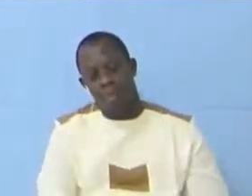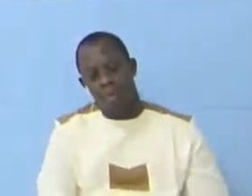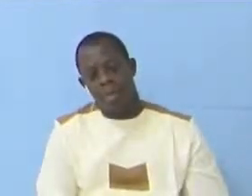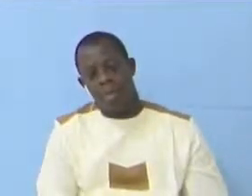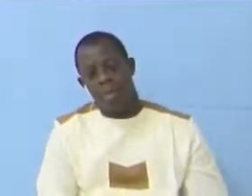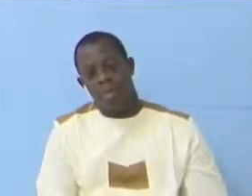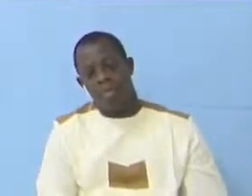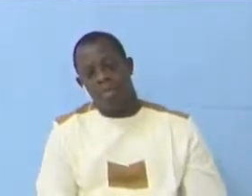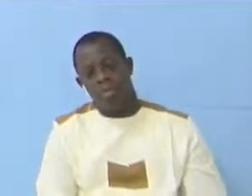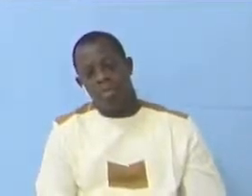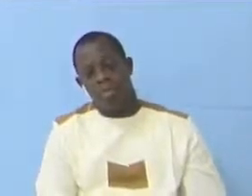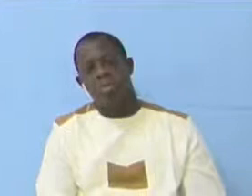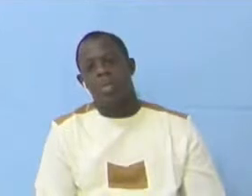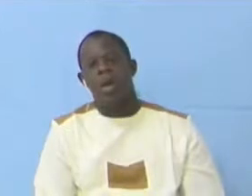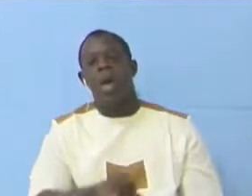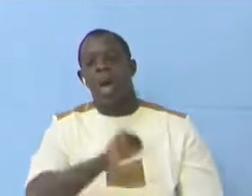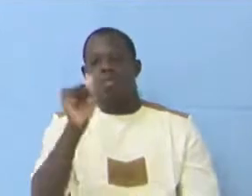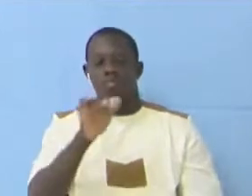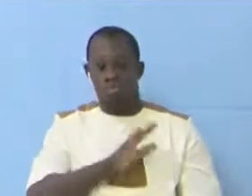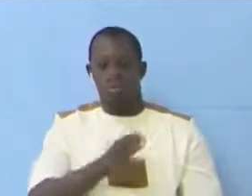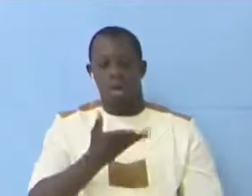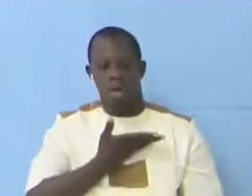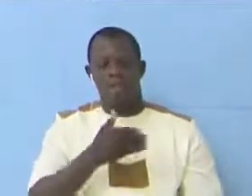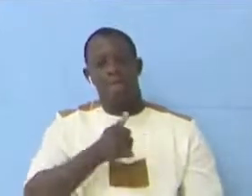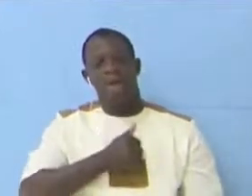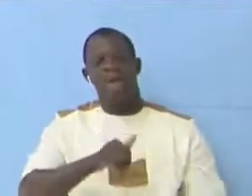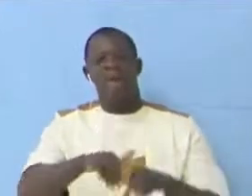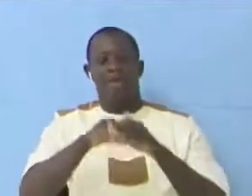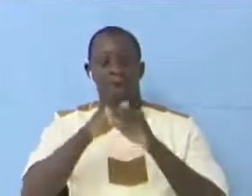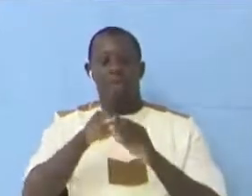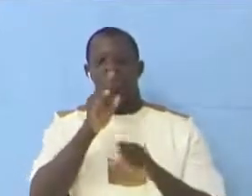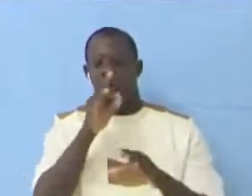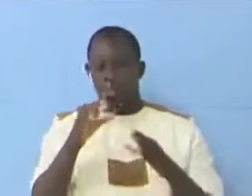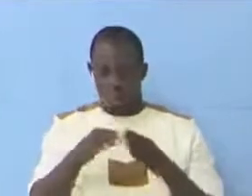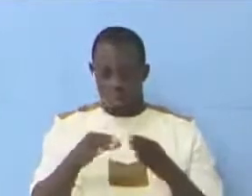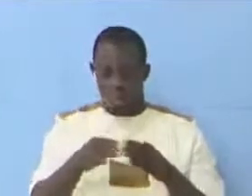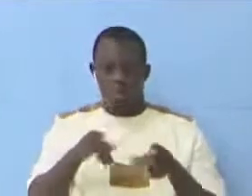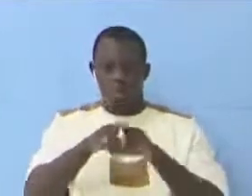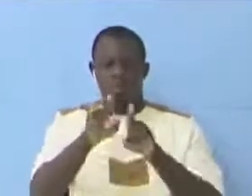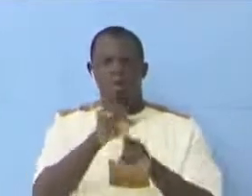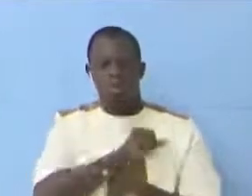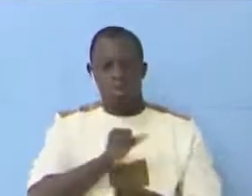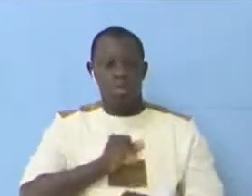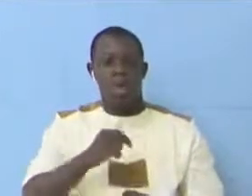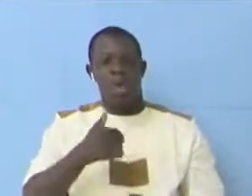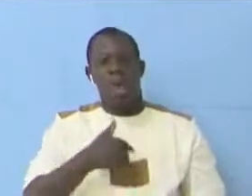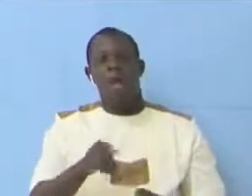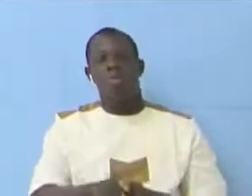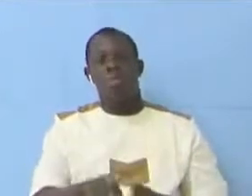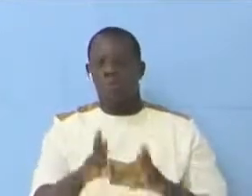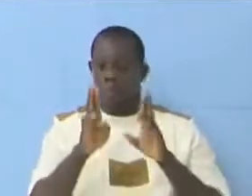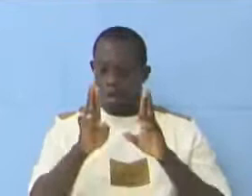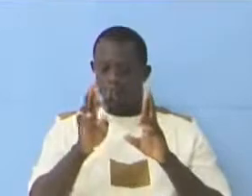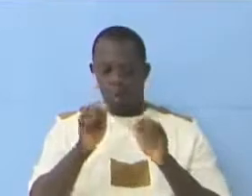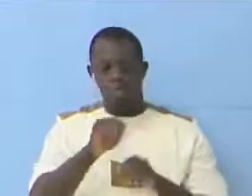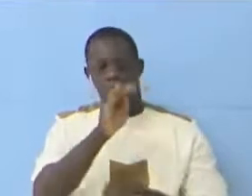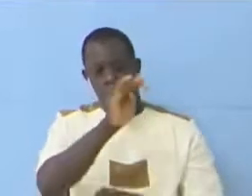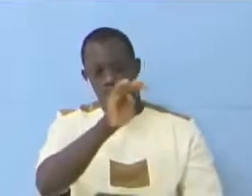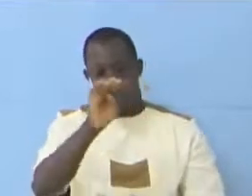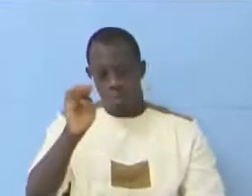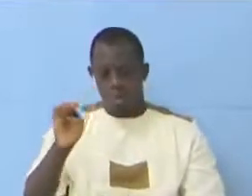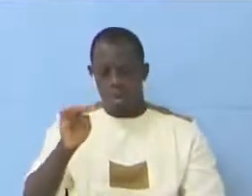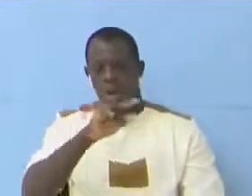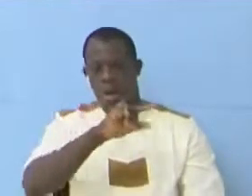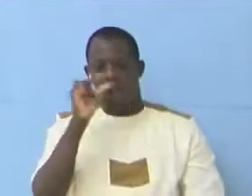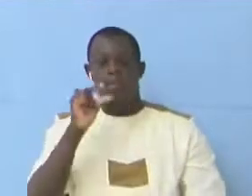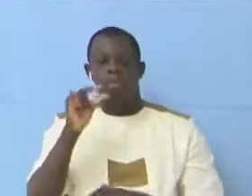maa am suma xarit boo xam ne tamit mu ngi ci suñ biir. I have a friend who is also in our midst. waaye bis ma mënoon a tudda seen tur. I wish I could list